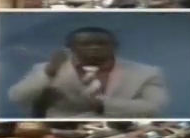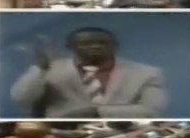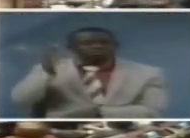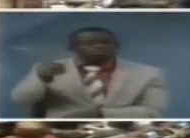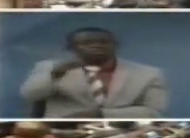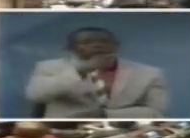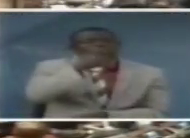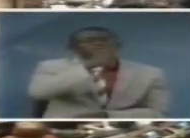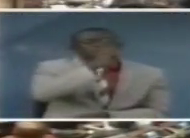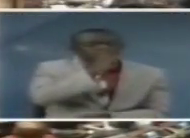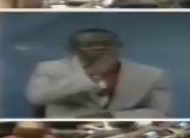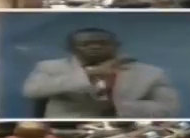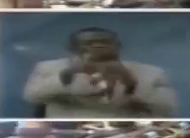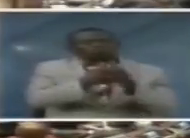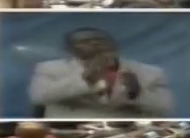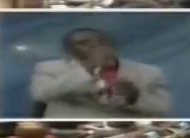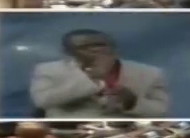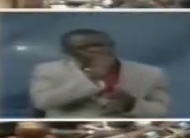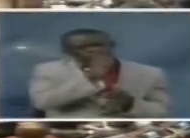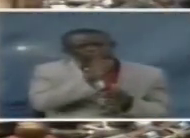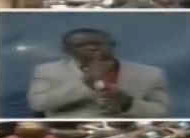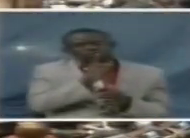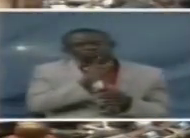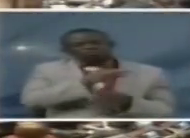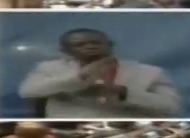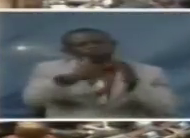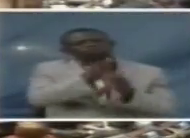Let him conclude in silence.